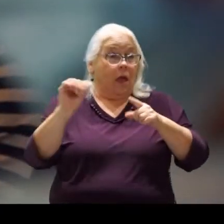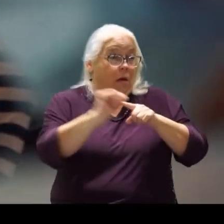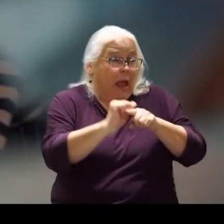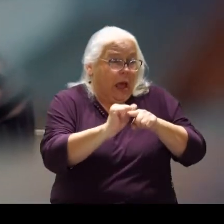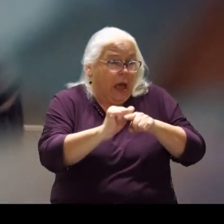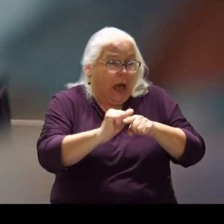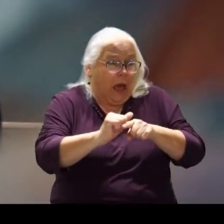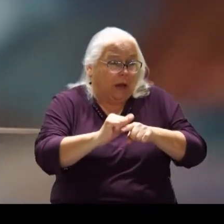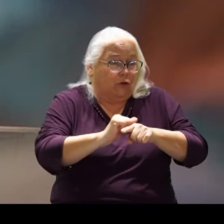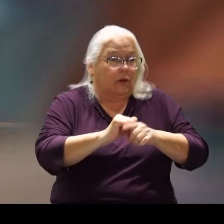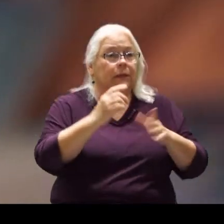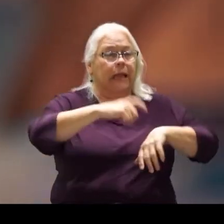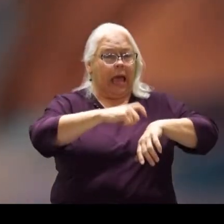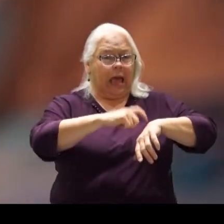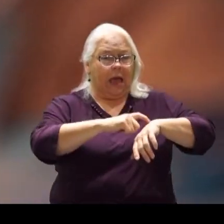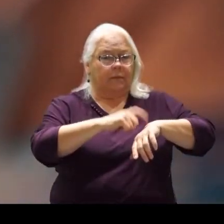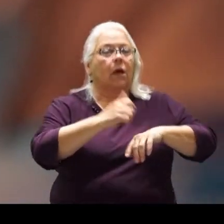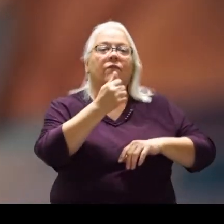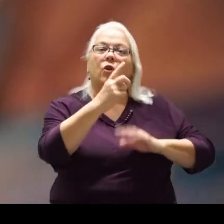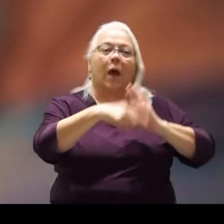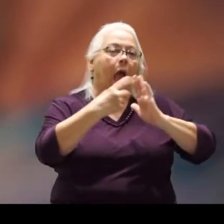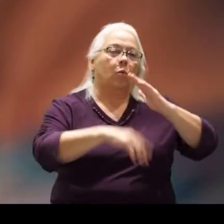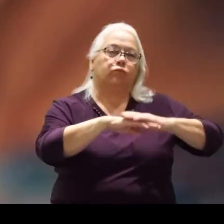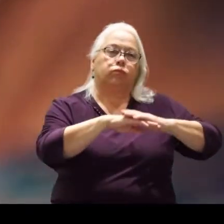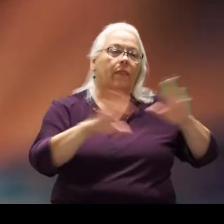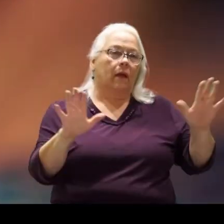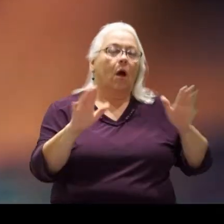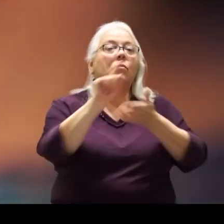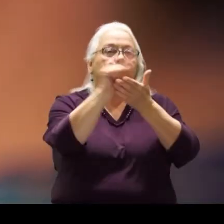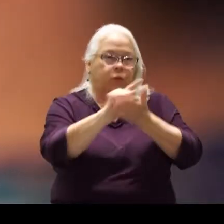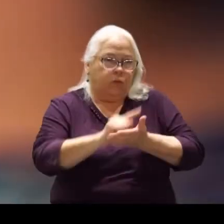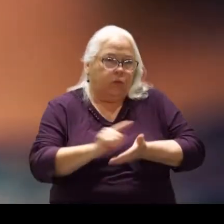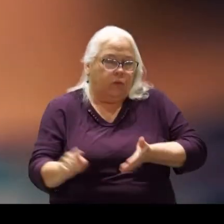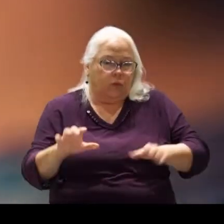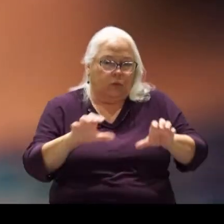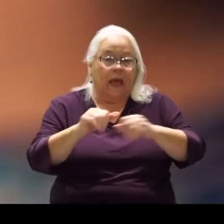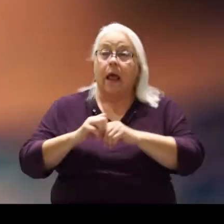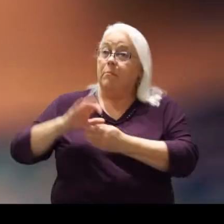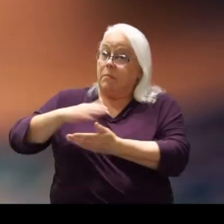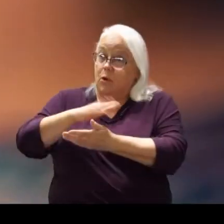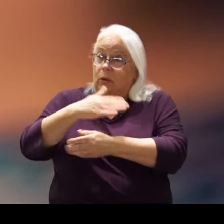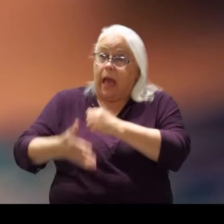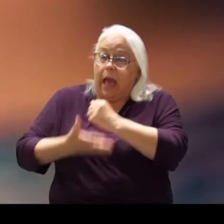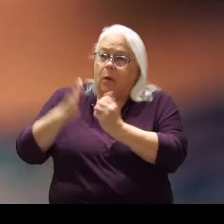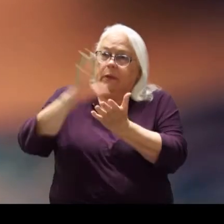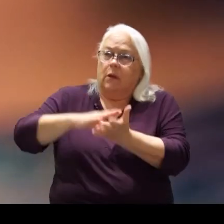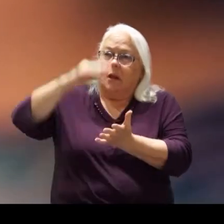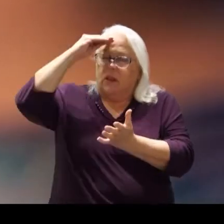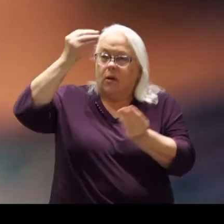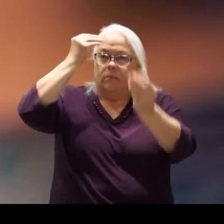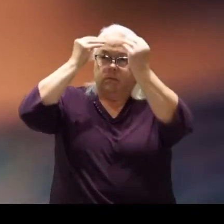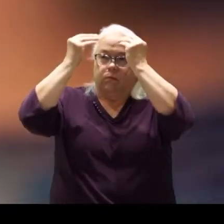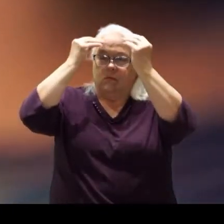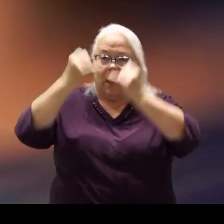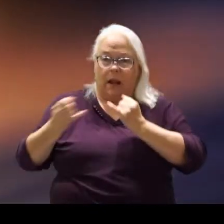Rehearsal periods work best when they continue for just a few hours a day over many weeks. Music is a remarkable tool for helping to learn lines,